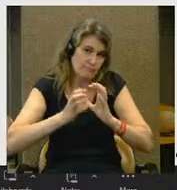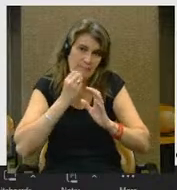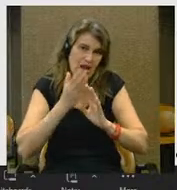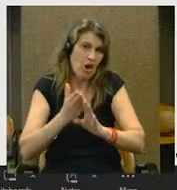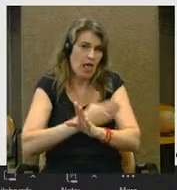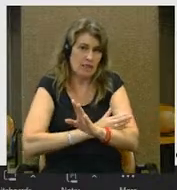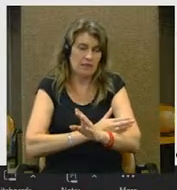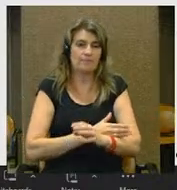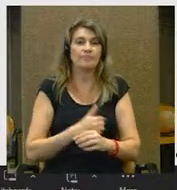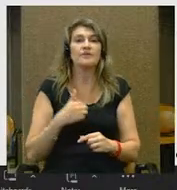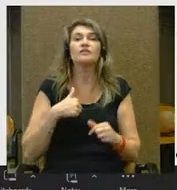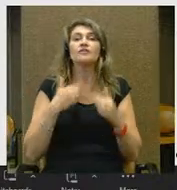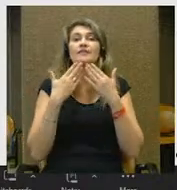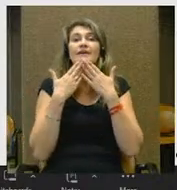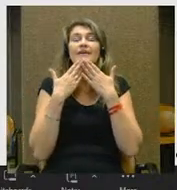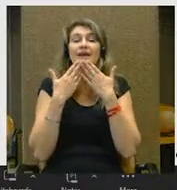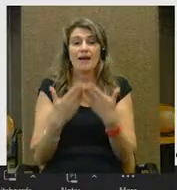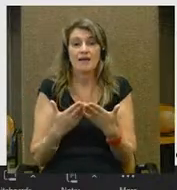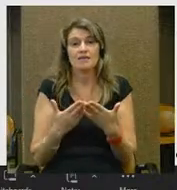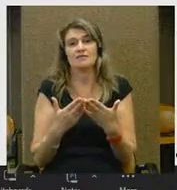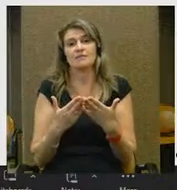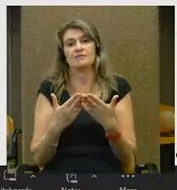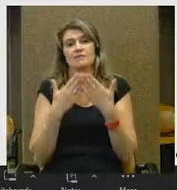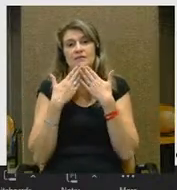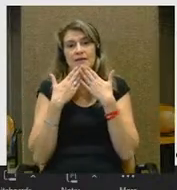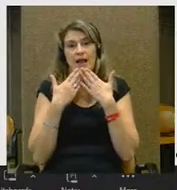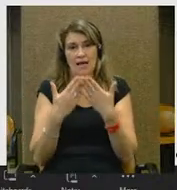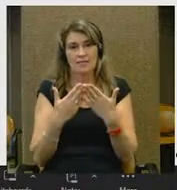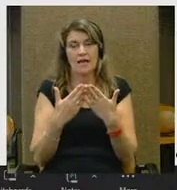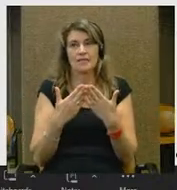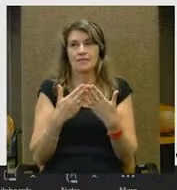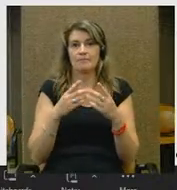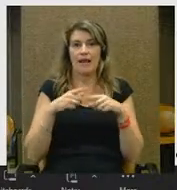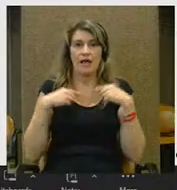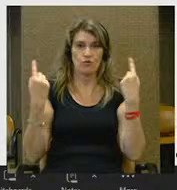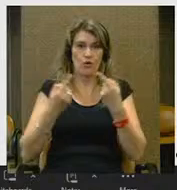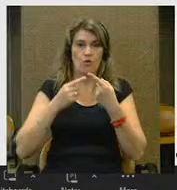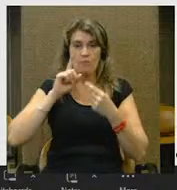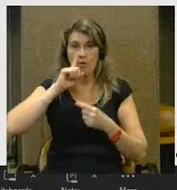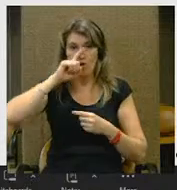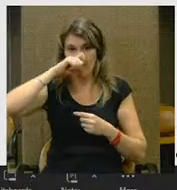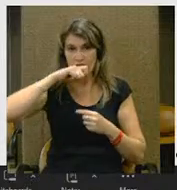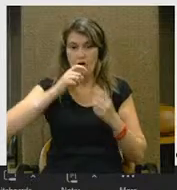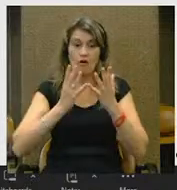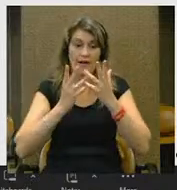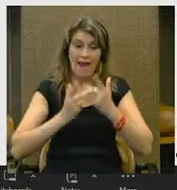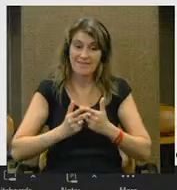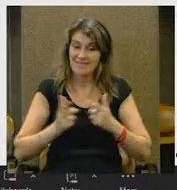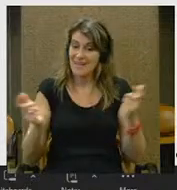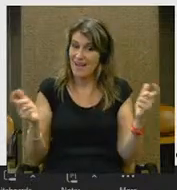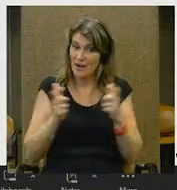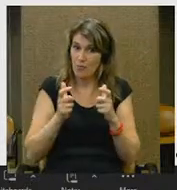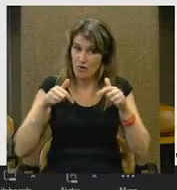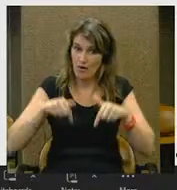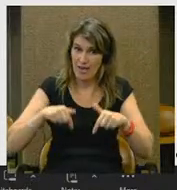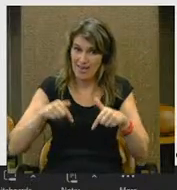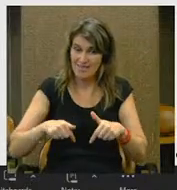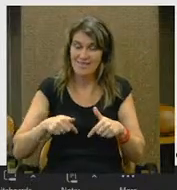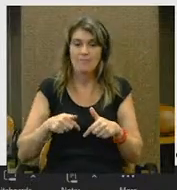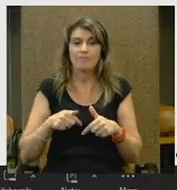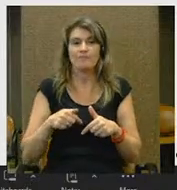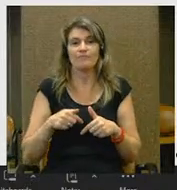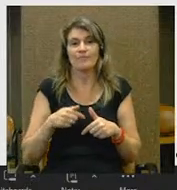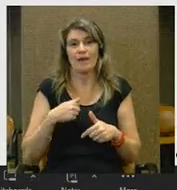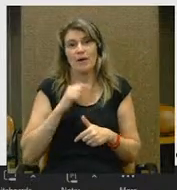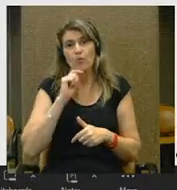Wola and then everyone in Montevideo for setting this up. Please feel free to we will have time for some questions now, but of